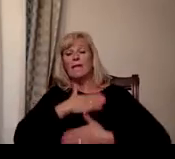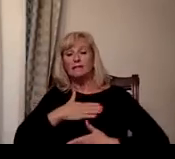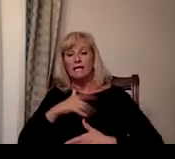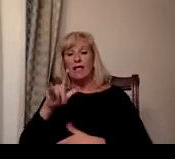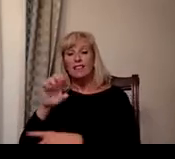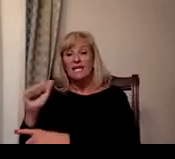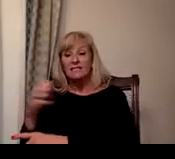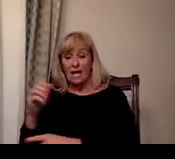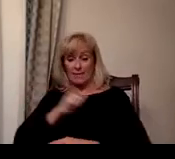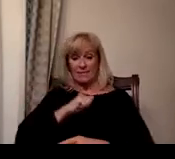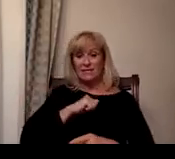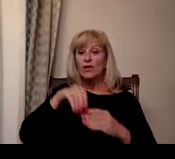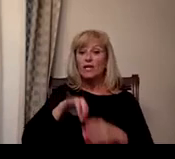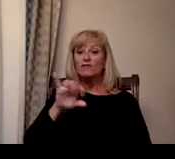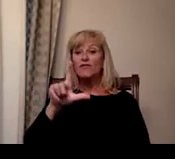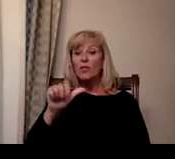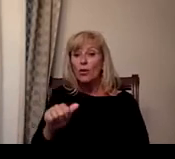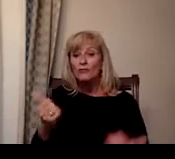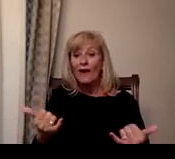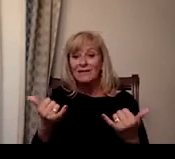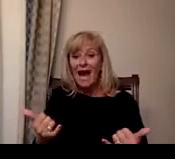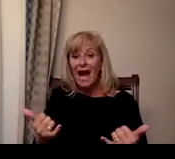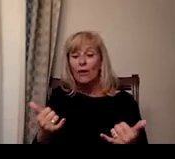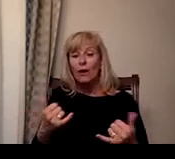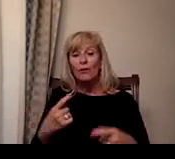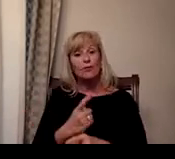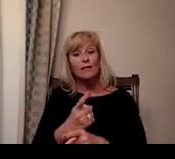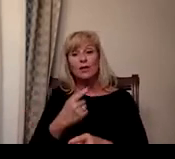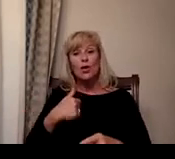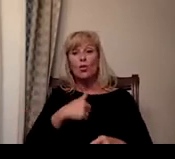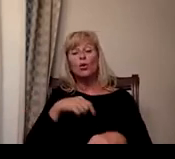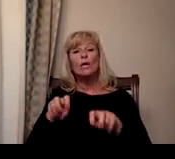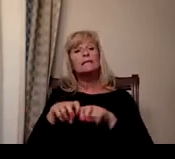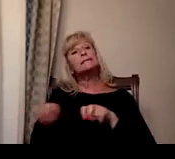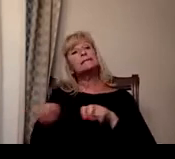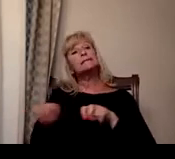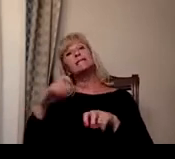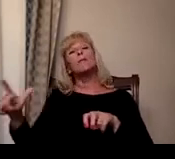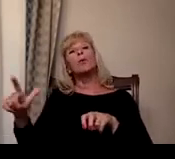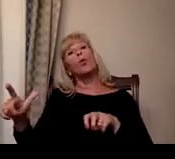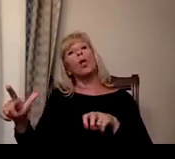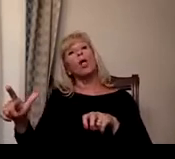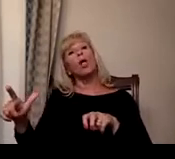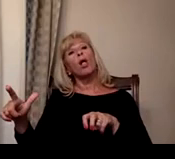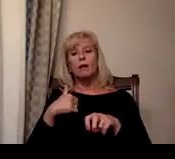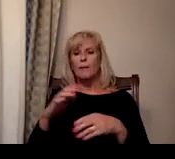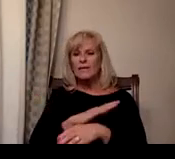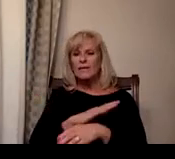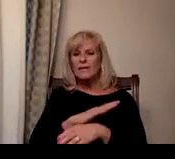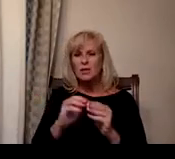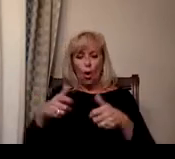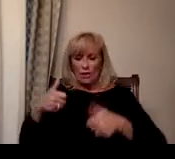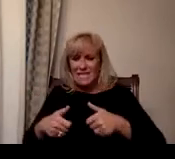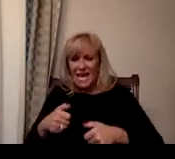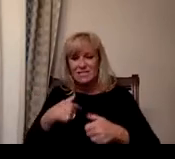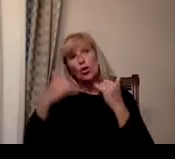in Florida, and we have regularly found ourselves at the pool having a business meeting or texting